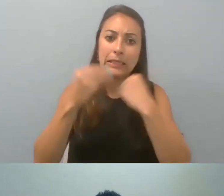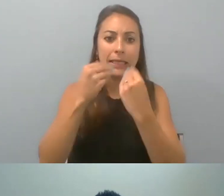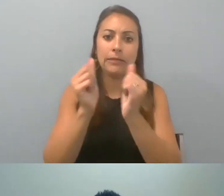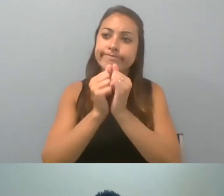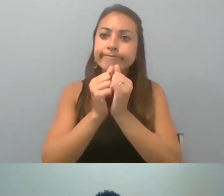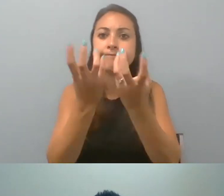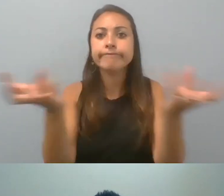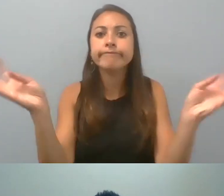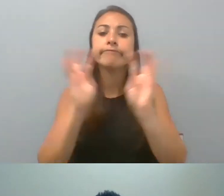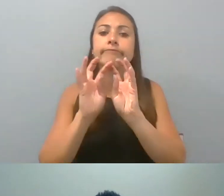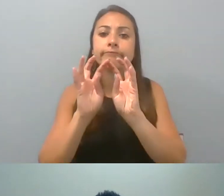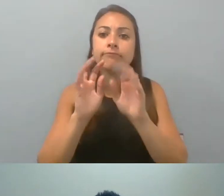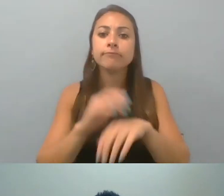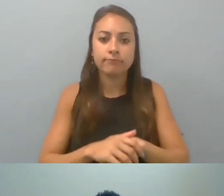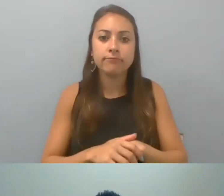they're taking their food in the same